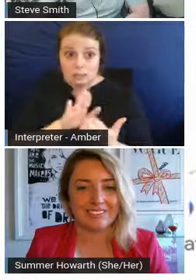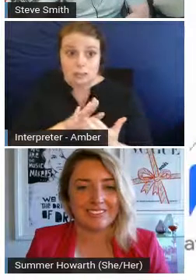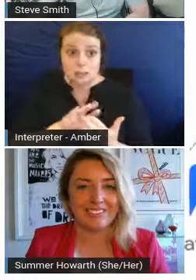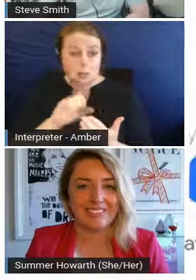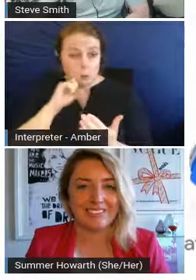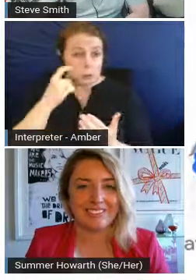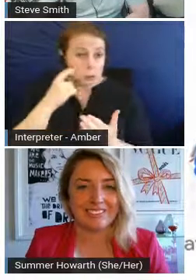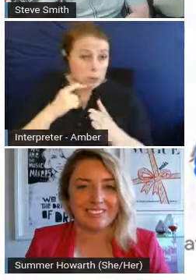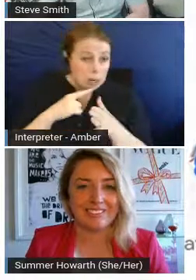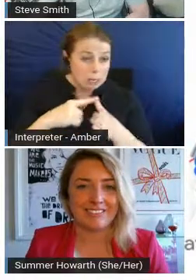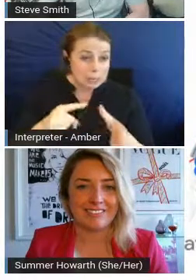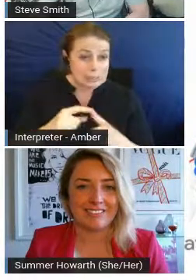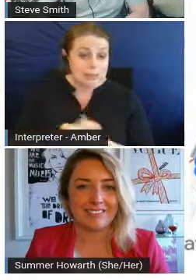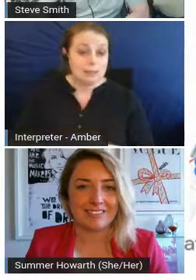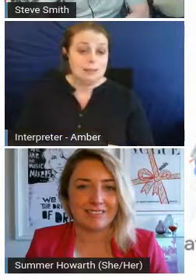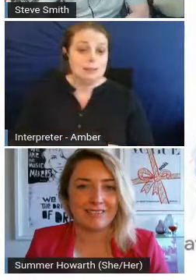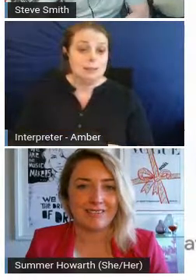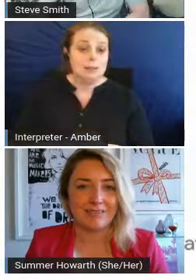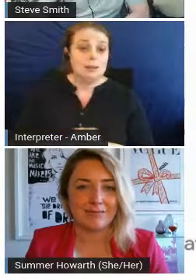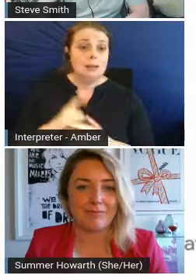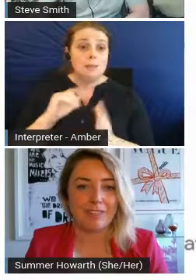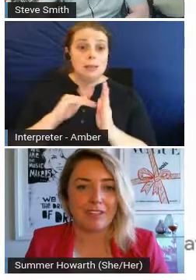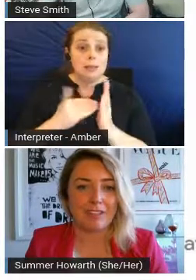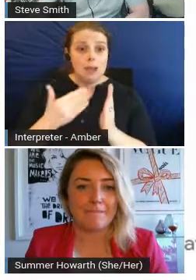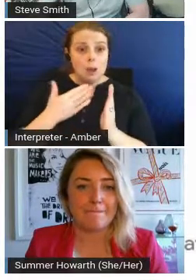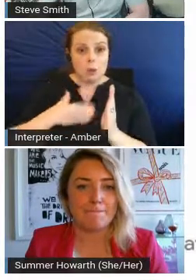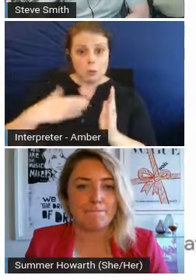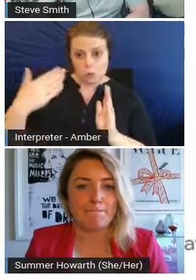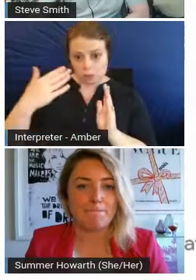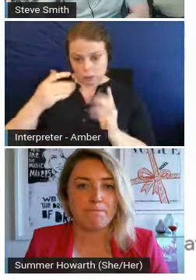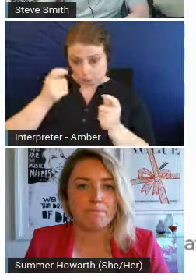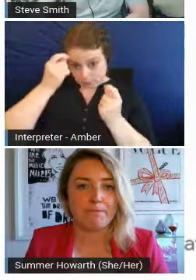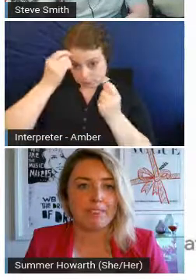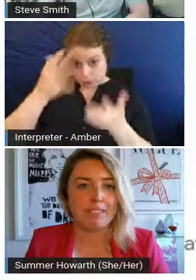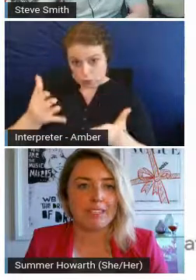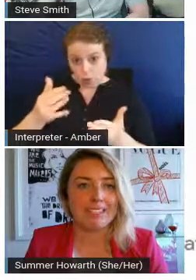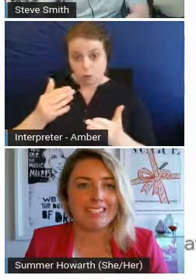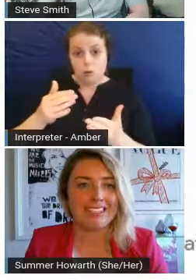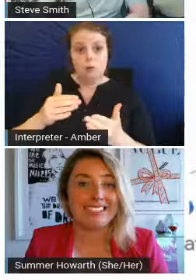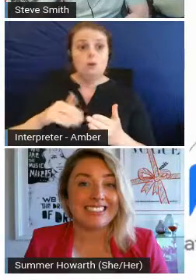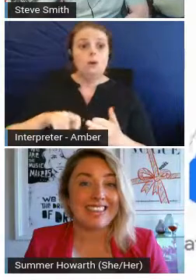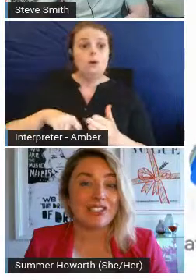get to. But what I want to do is to flag that next time, Wednesday, 19th